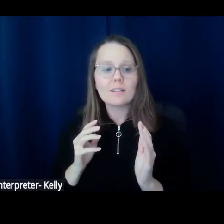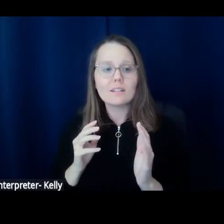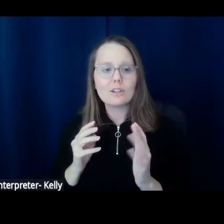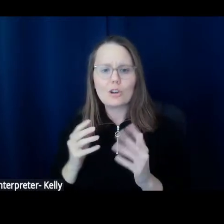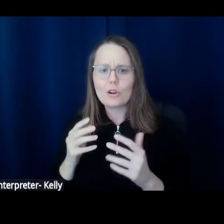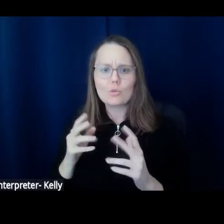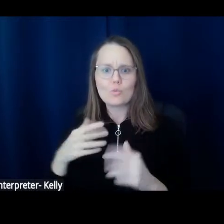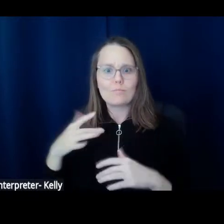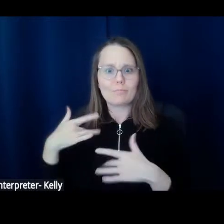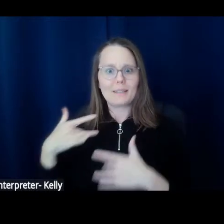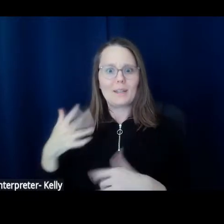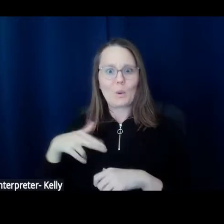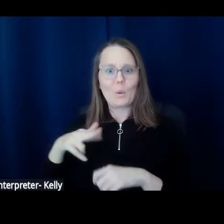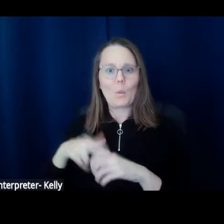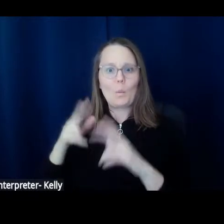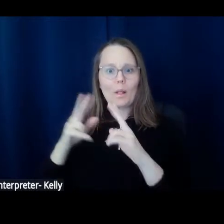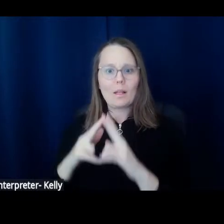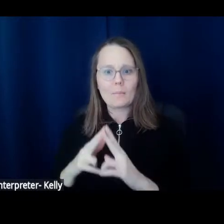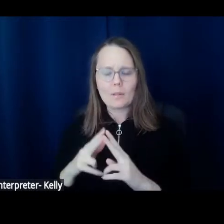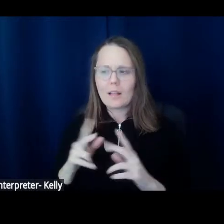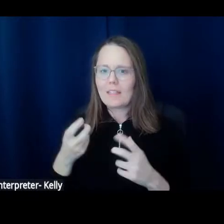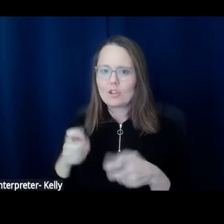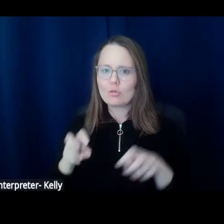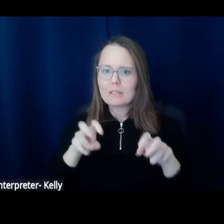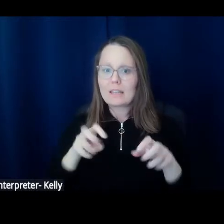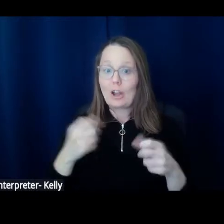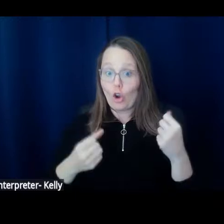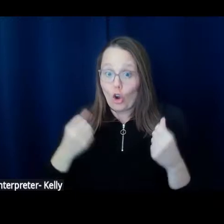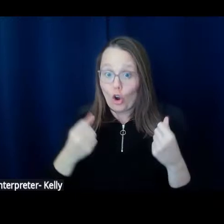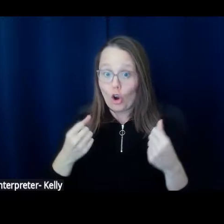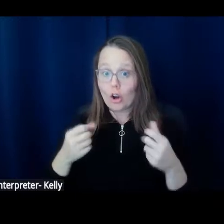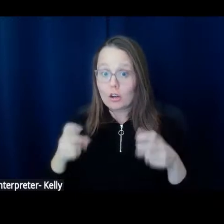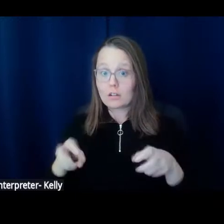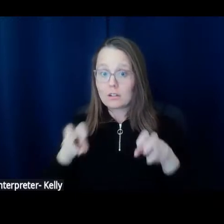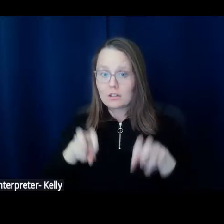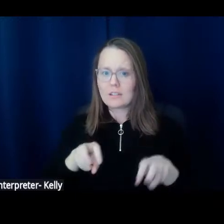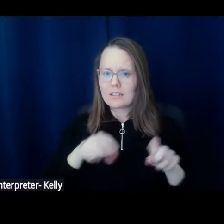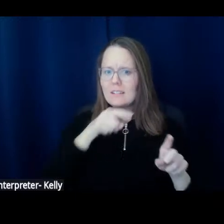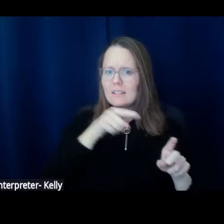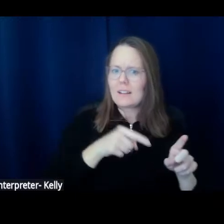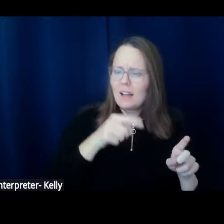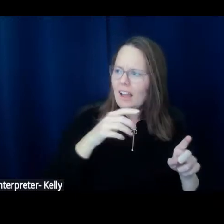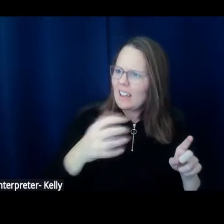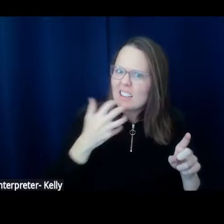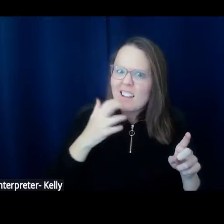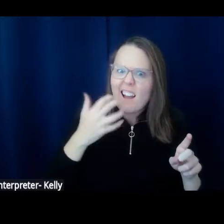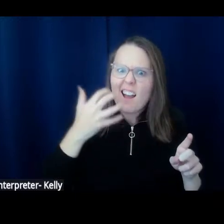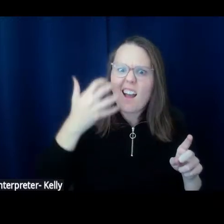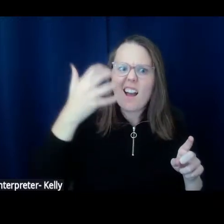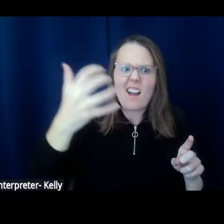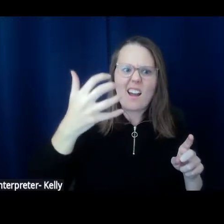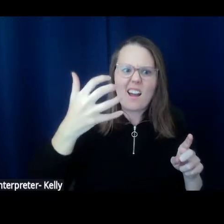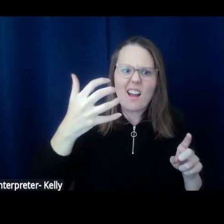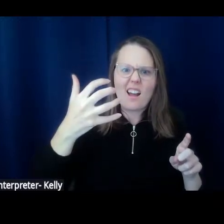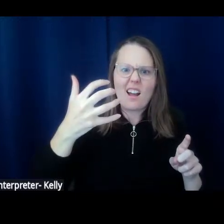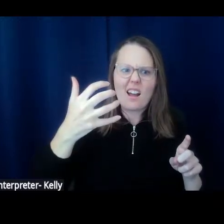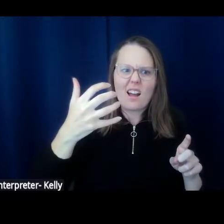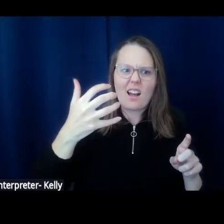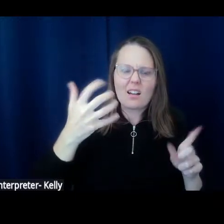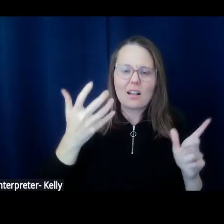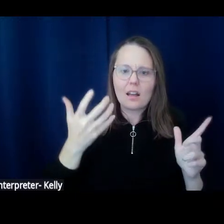and then you sit next to him in a car and yell at the top of his voice, of your voice, and he doesn't blink an